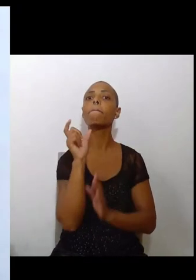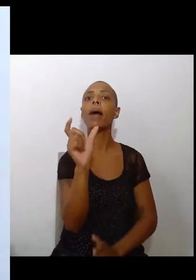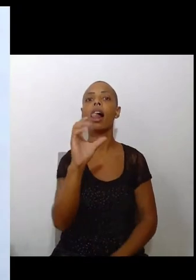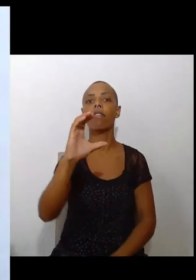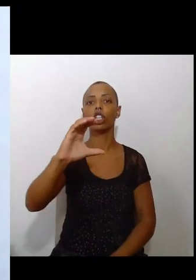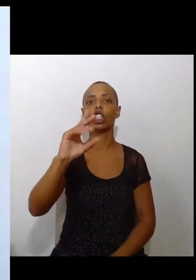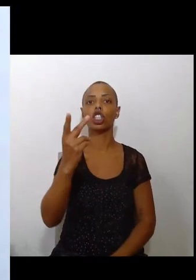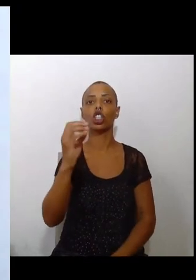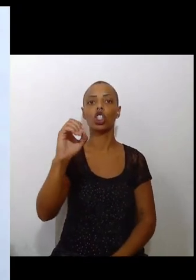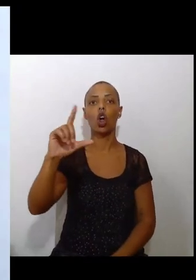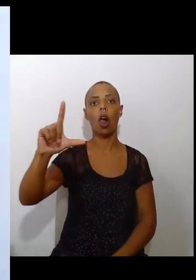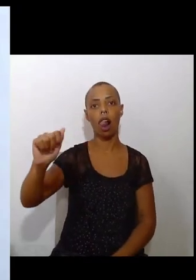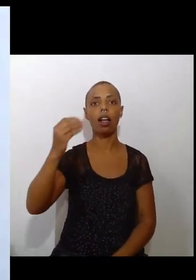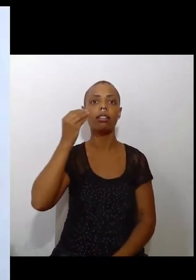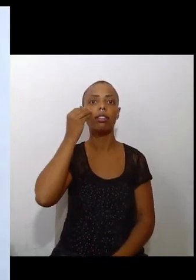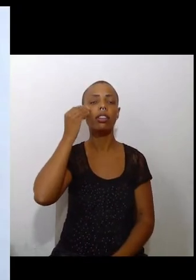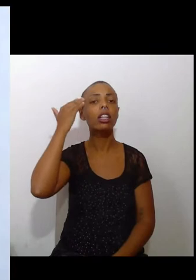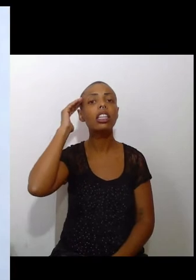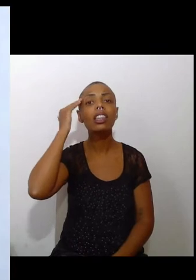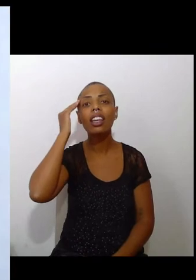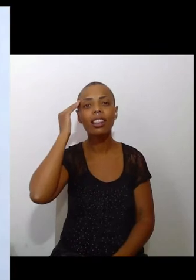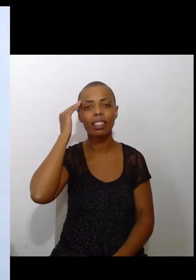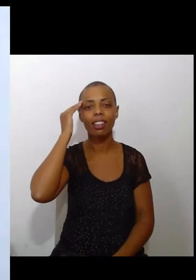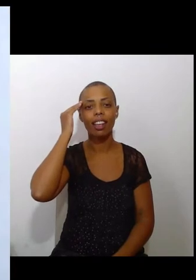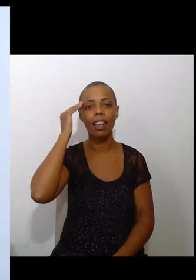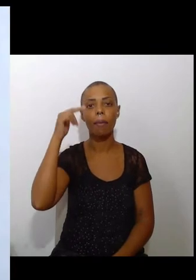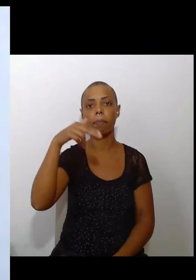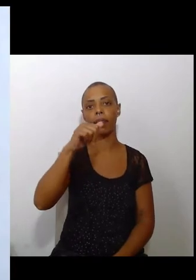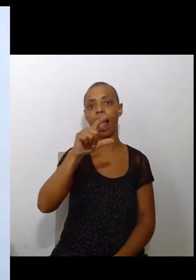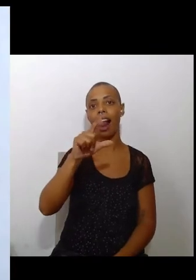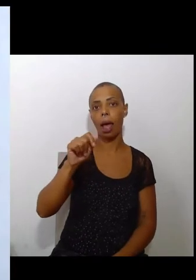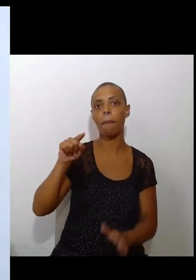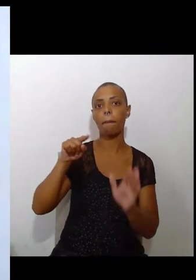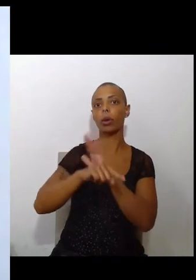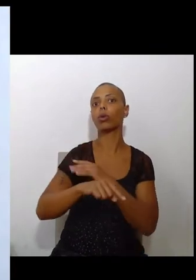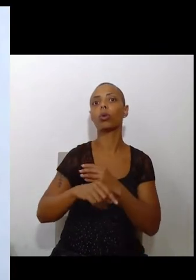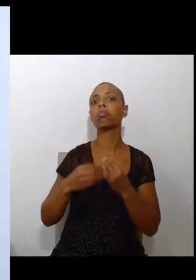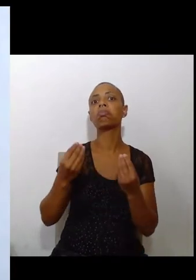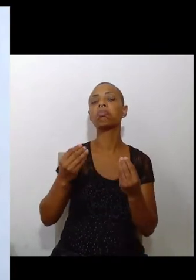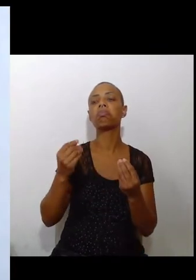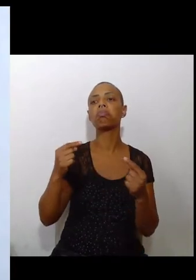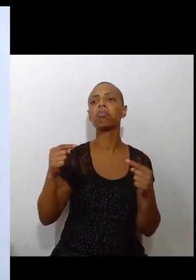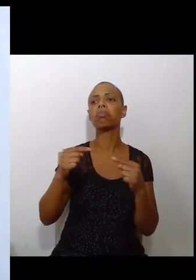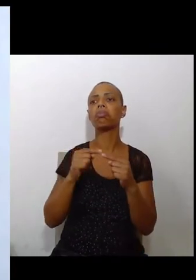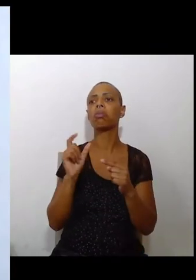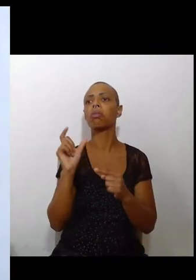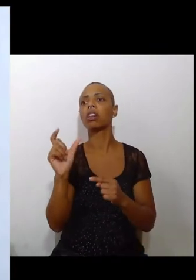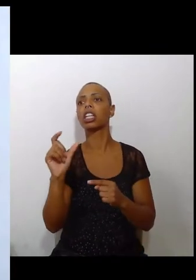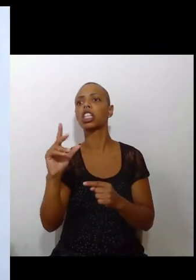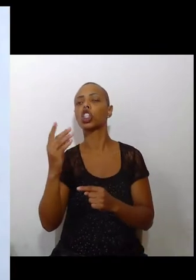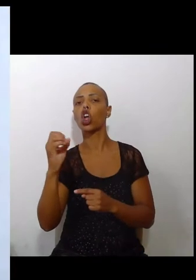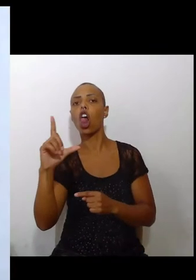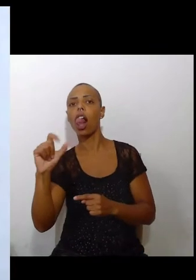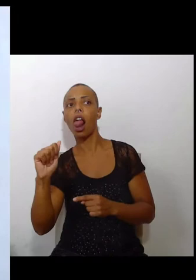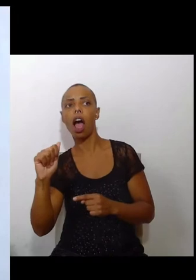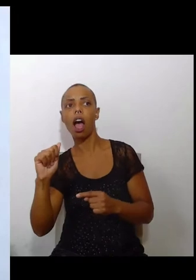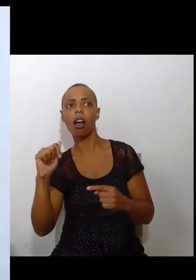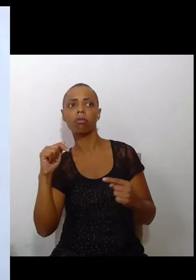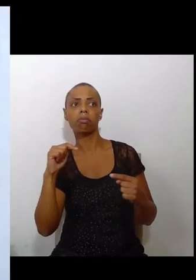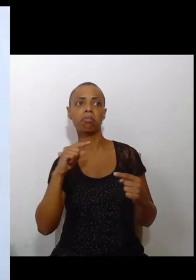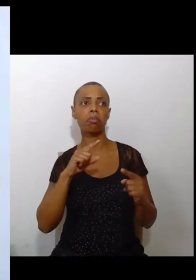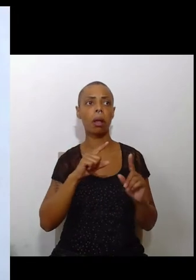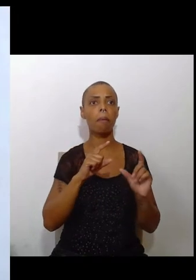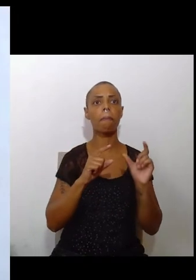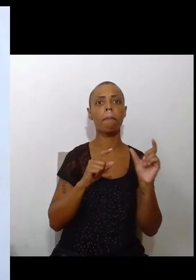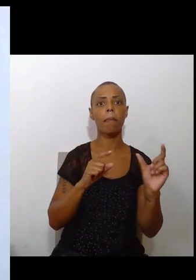to La Chola about the definition of chola and the question is about the relationship